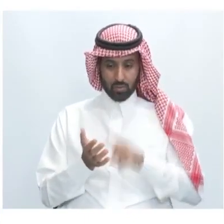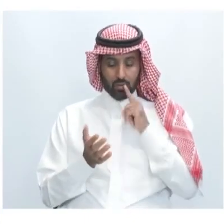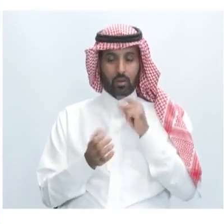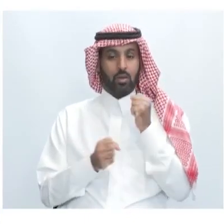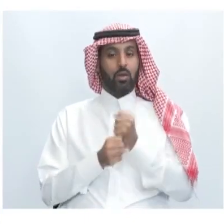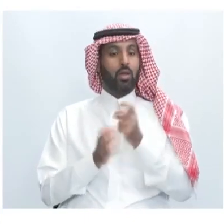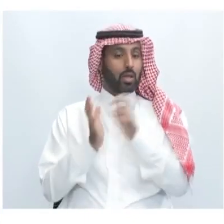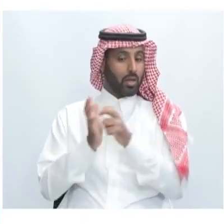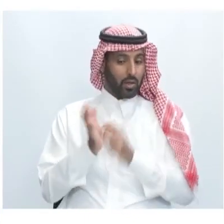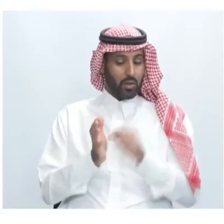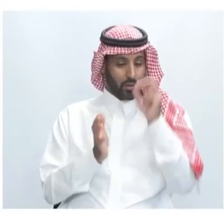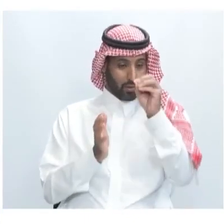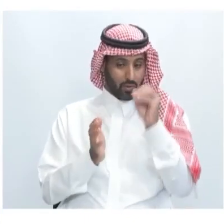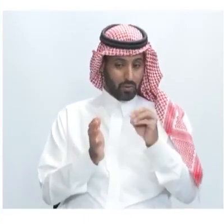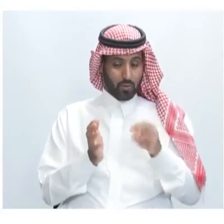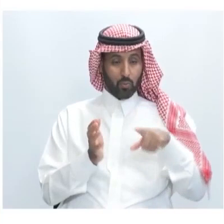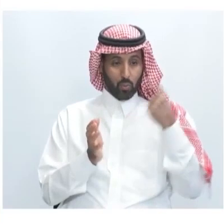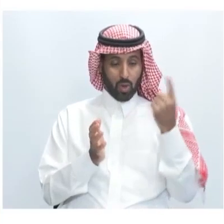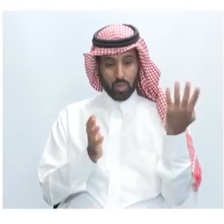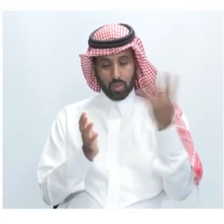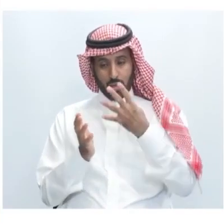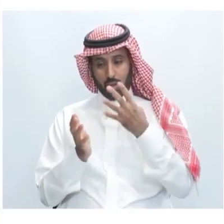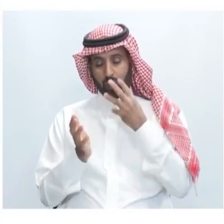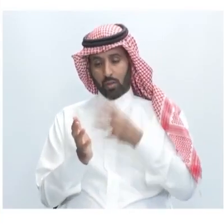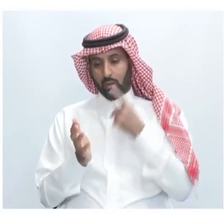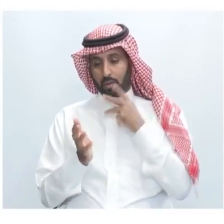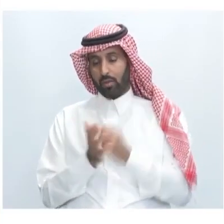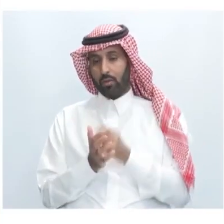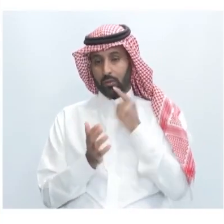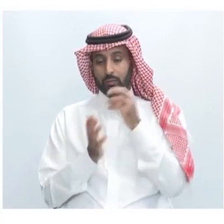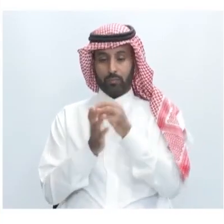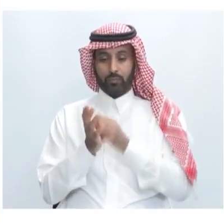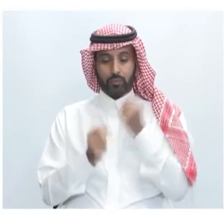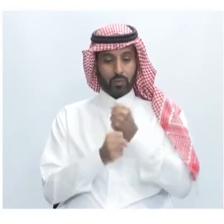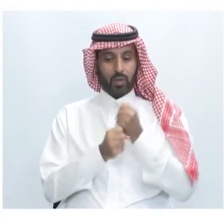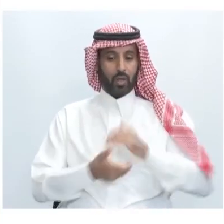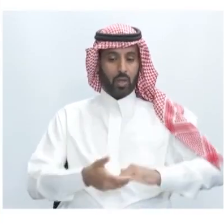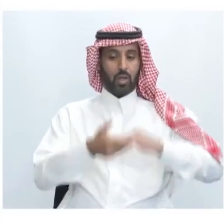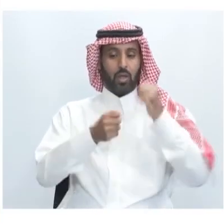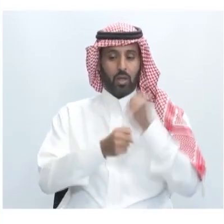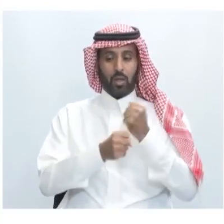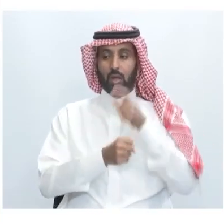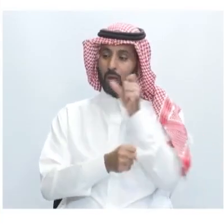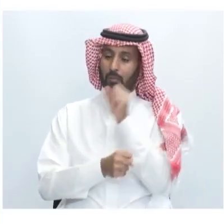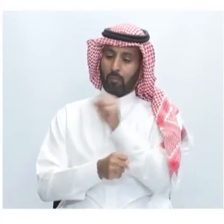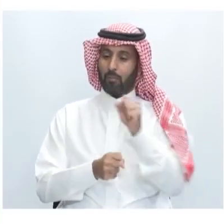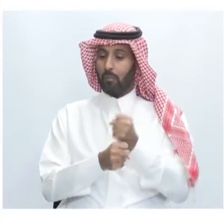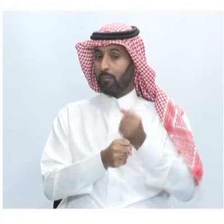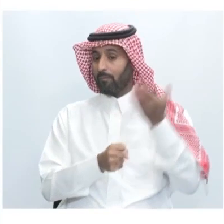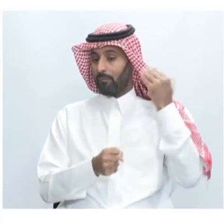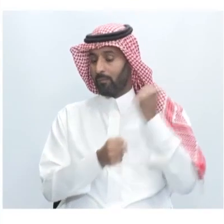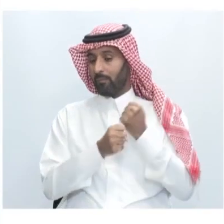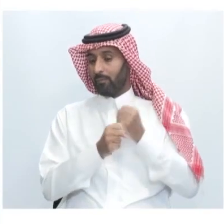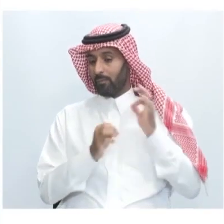the grammar points from unit 1, 2, or 3. Remember to use the grammar points, the auxiliary verbs, the passive, the past perfect and the